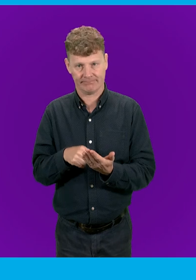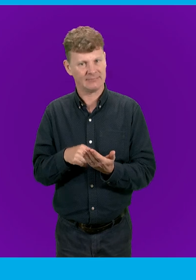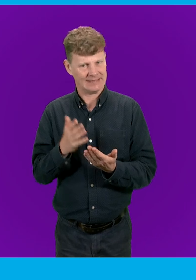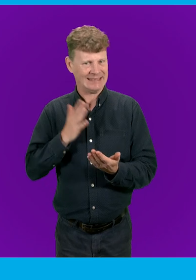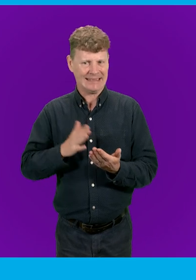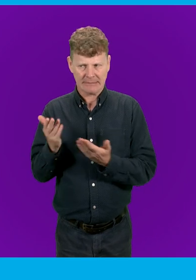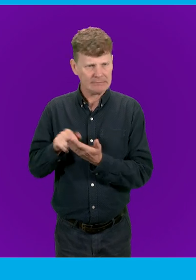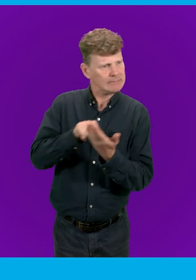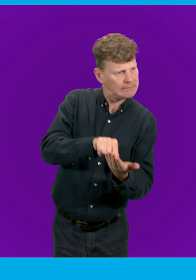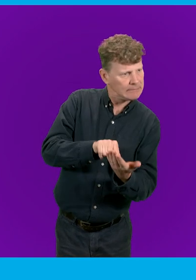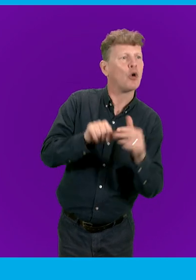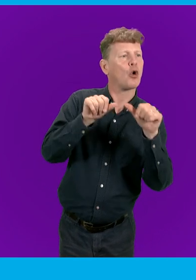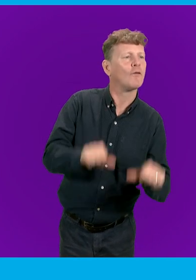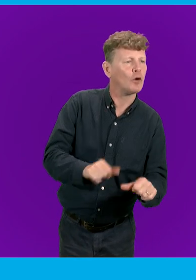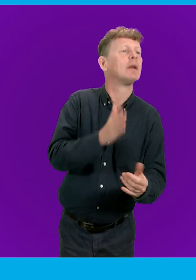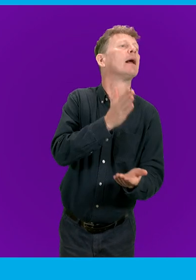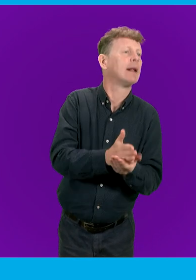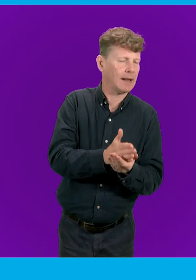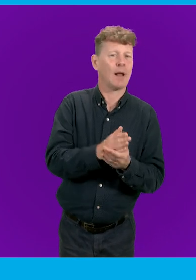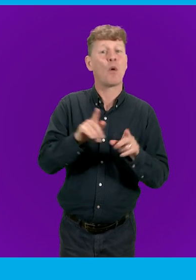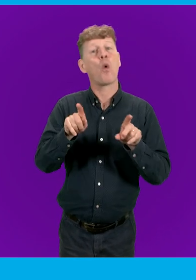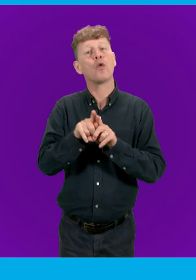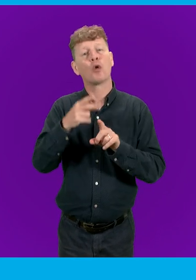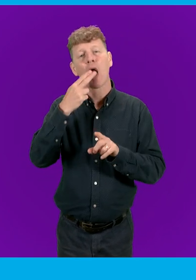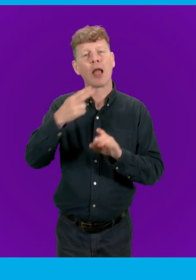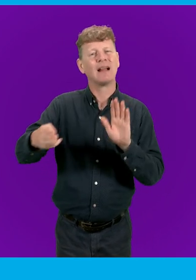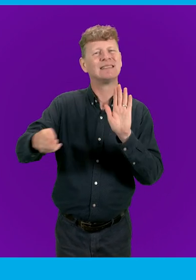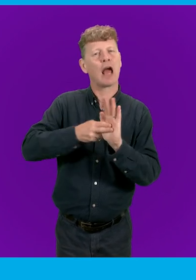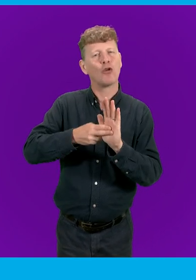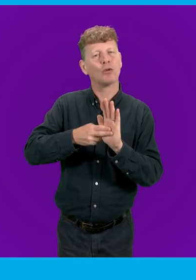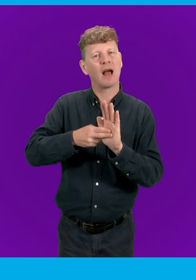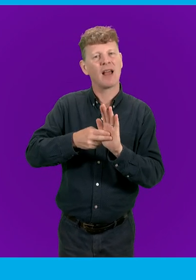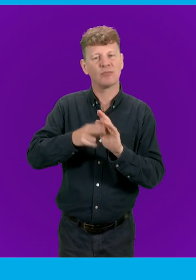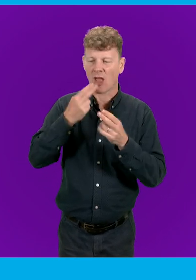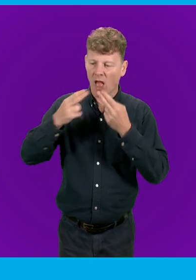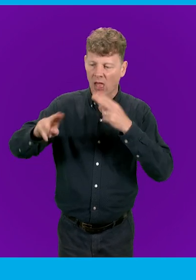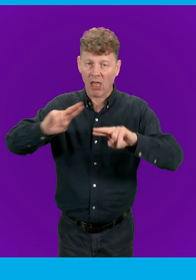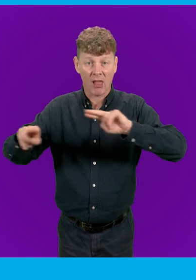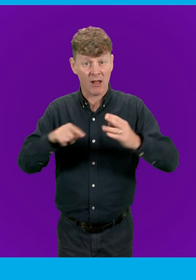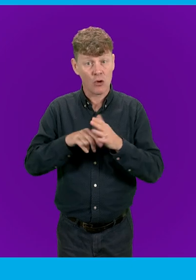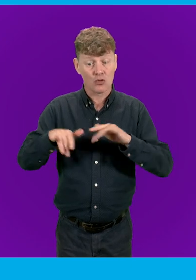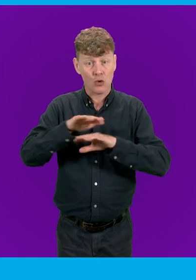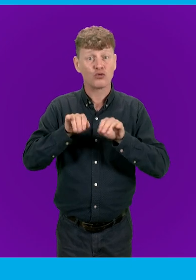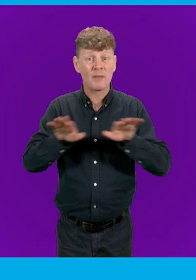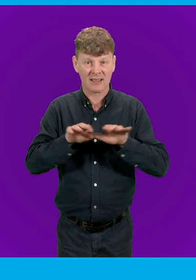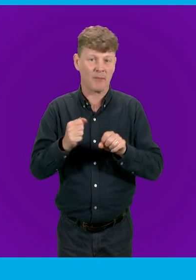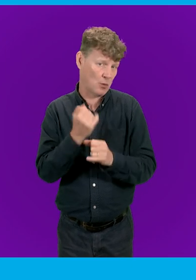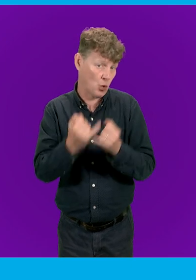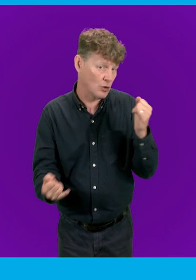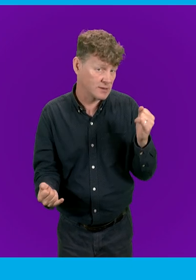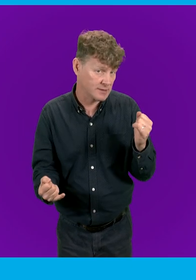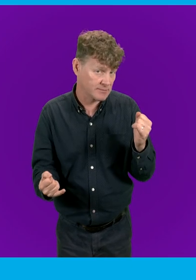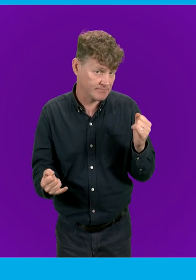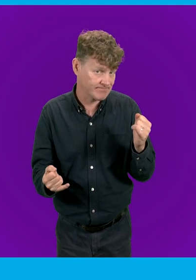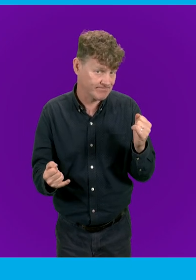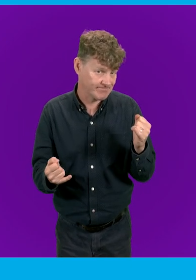confirmed. But I also feel like in terms of stereotypes, it doesn't necessarily improve it, almost makes it worse. Like, stereotypes